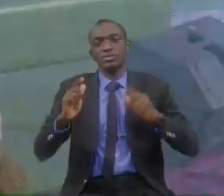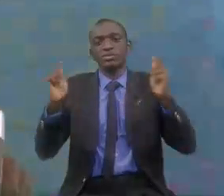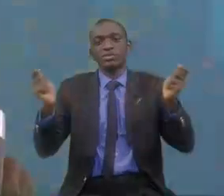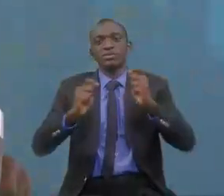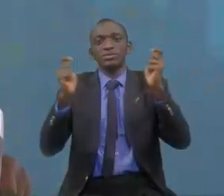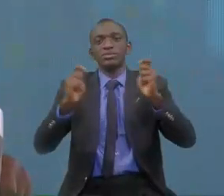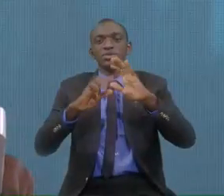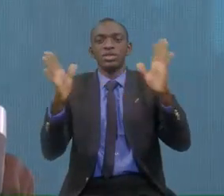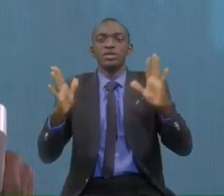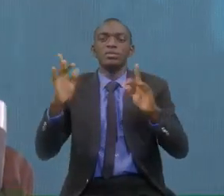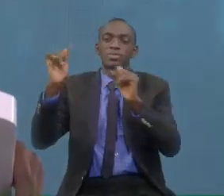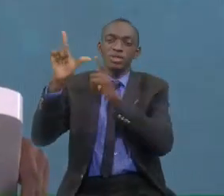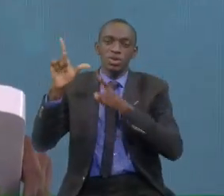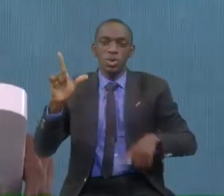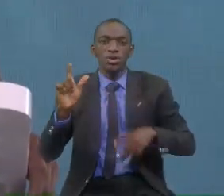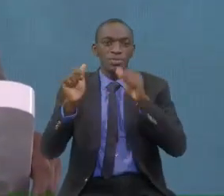The Lord bless you.